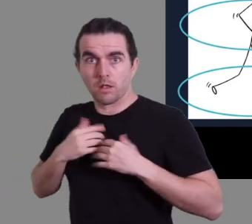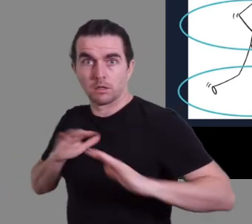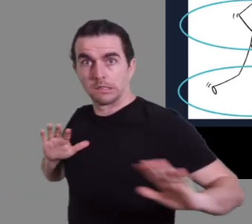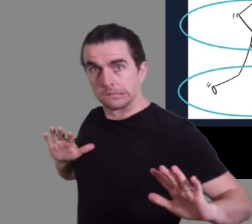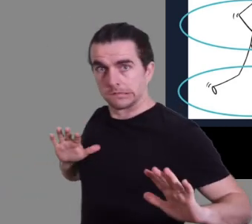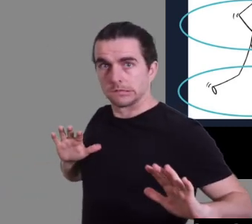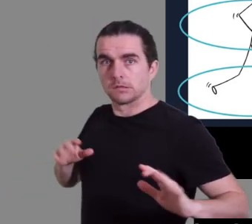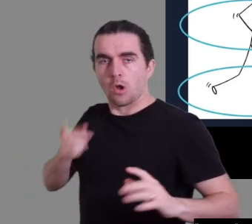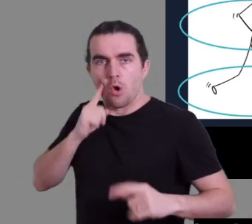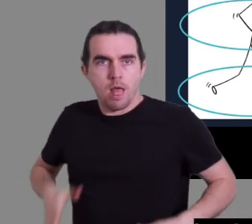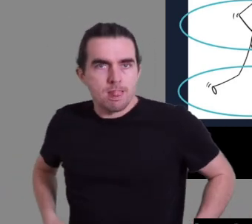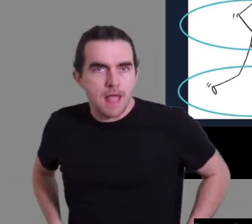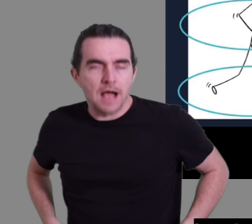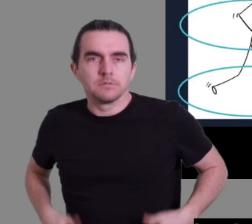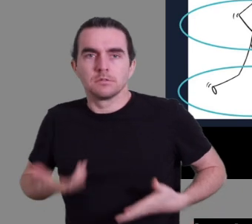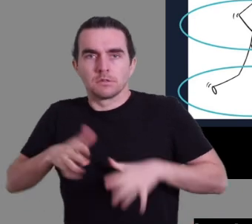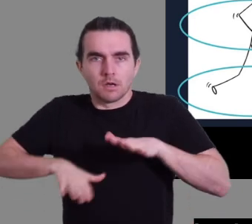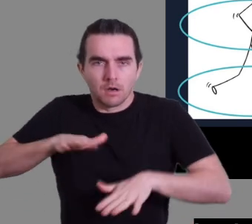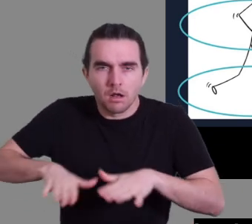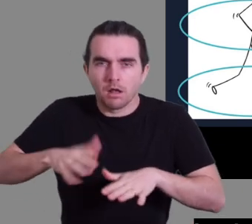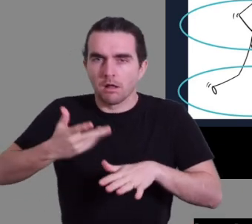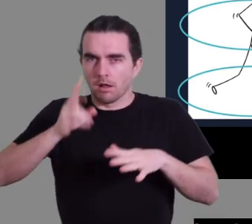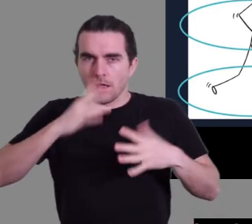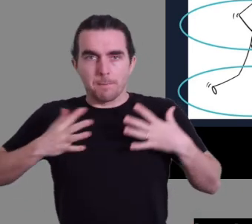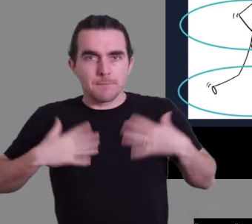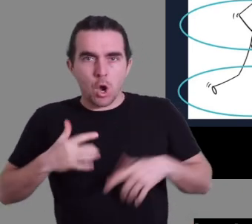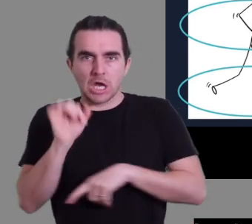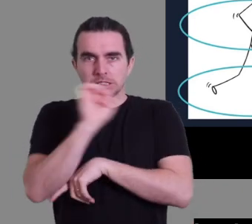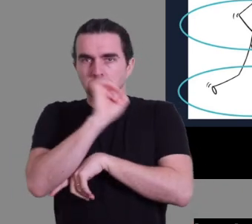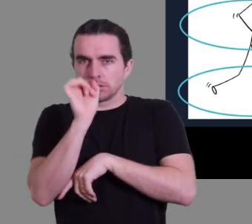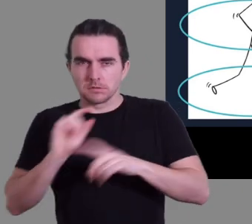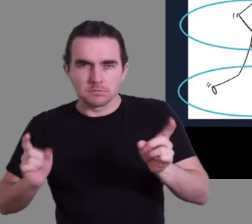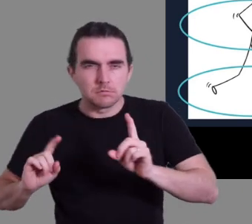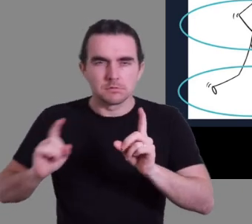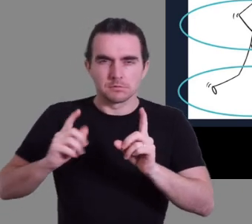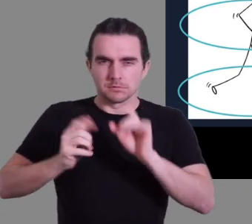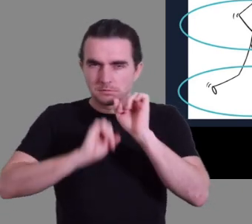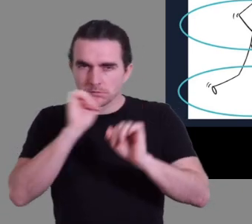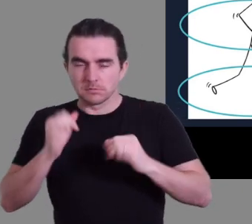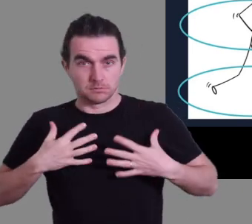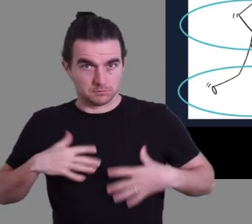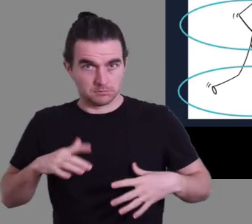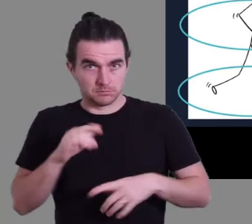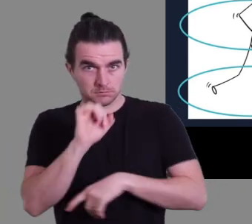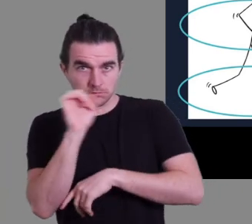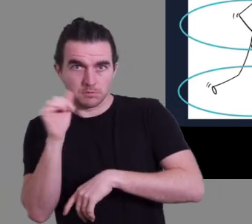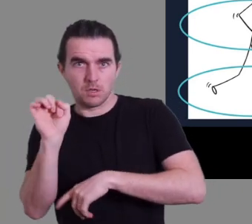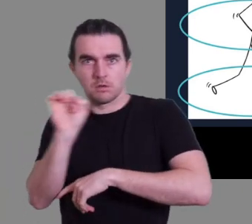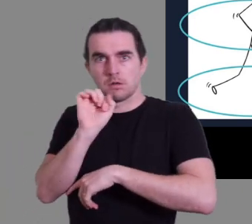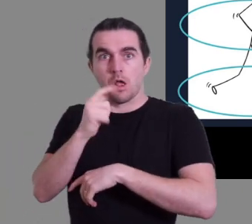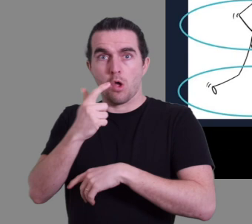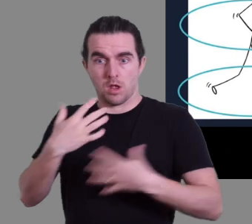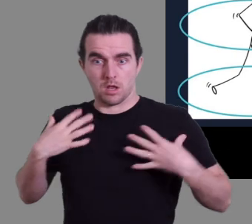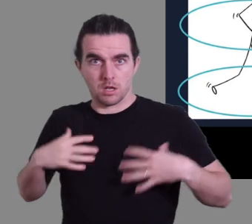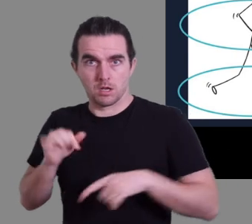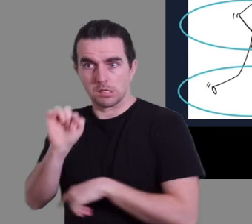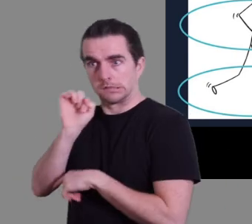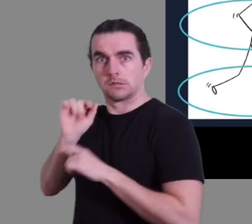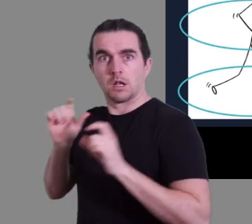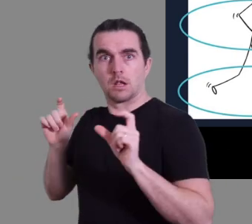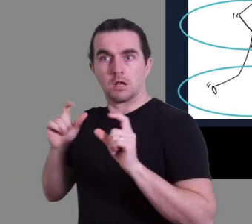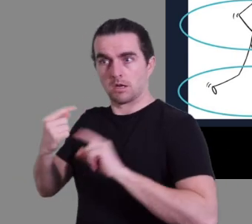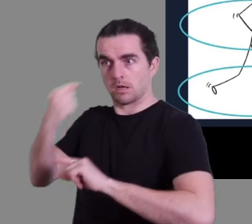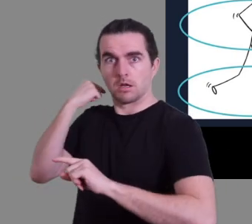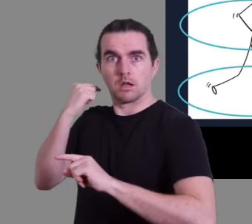at the thighs, look at the footwork, and look at the body orientation. Is he side on? Is he back to goal? Has he got